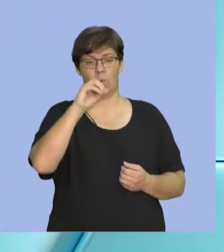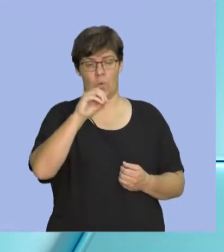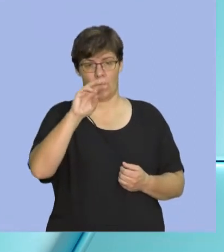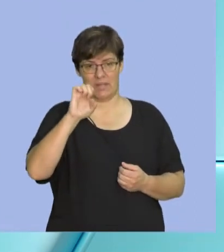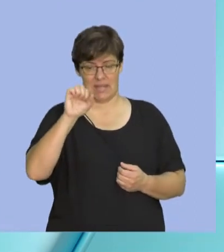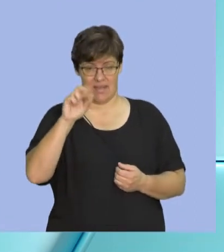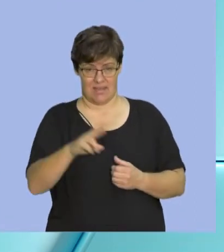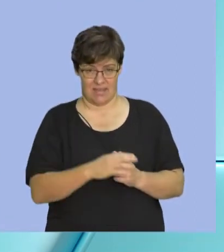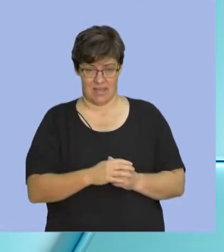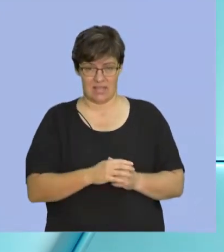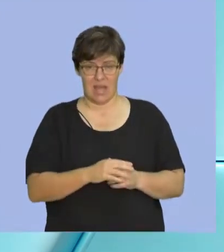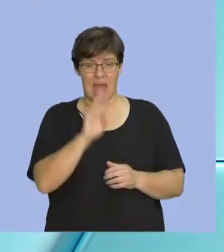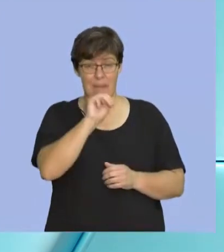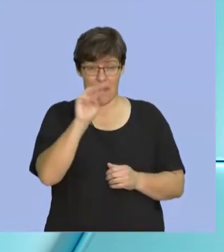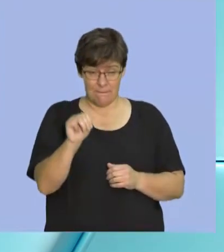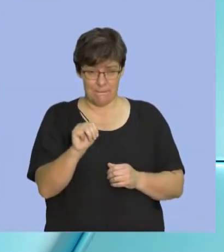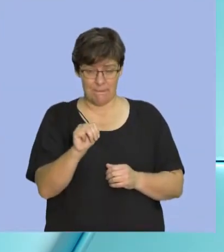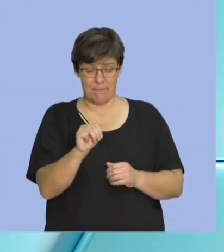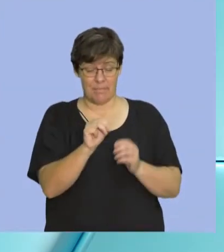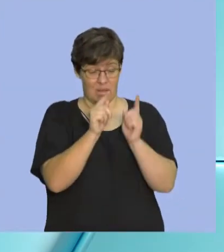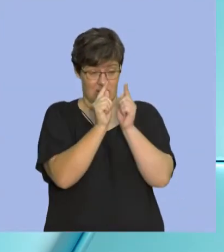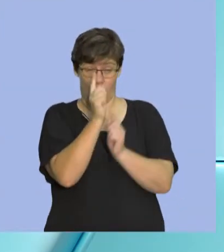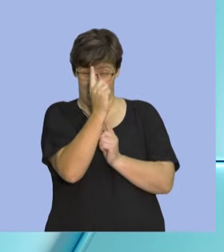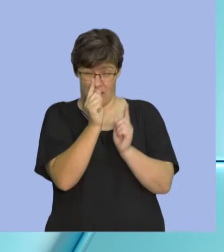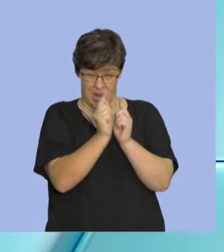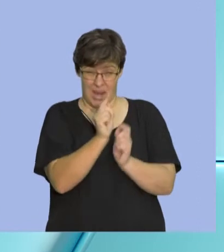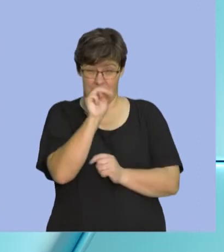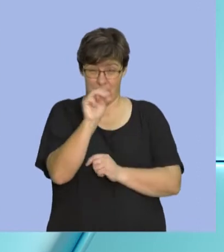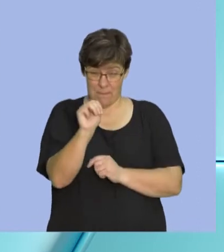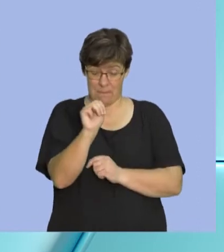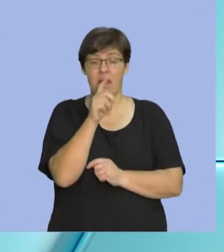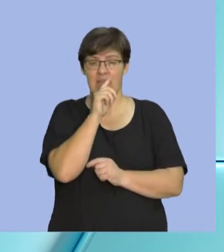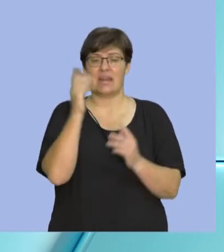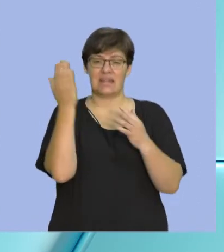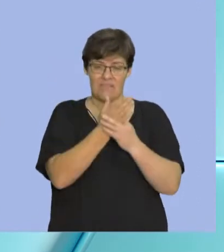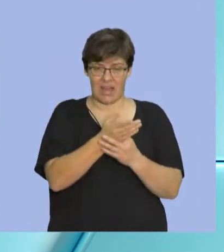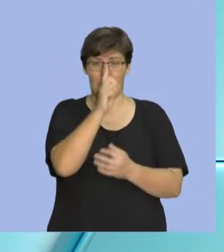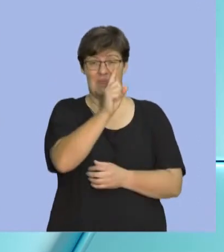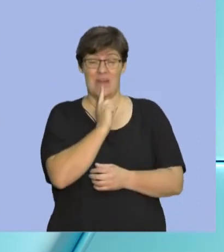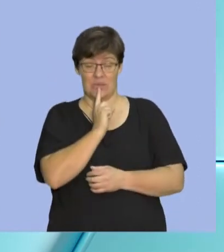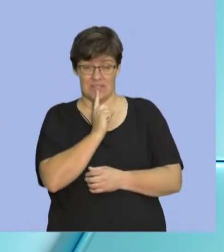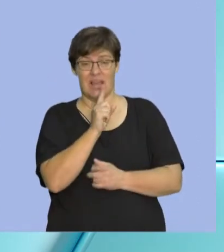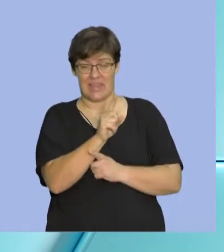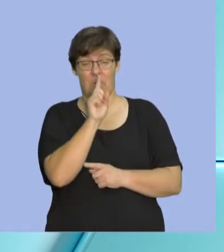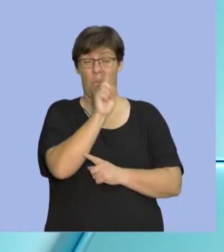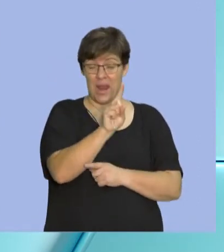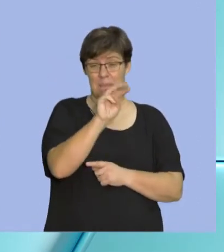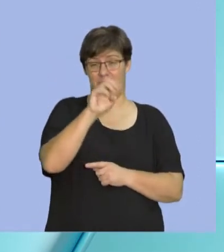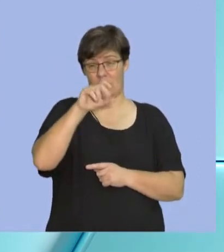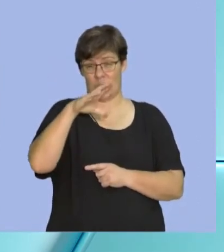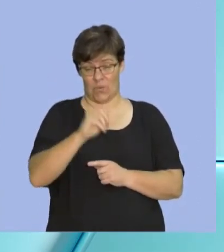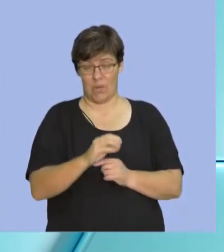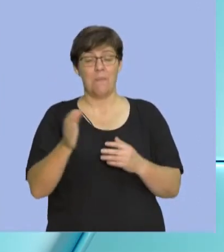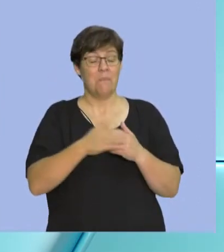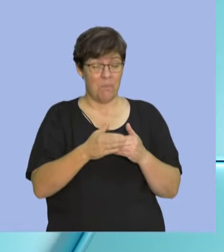your ruler, divide that into 1,000 parts, and that represents 1 micrometer. And so we can further divide that into